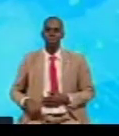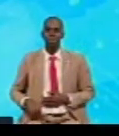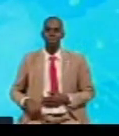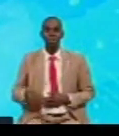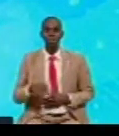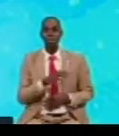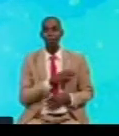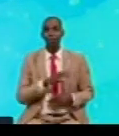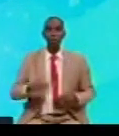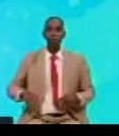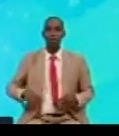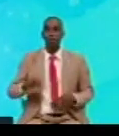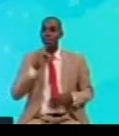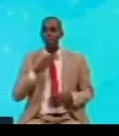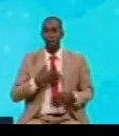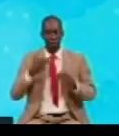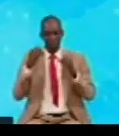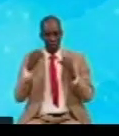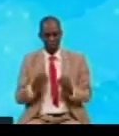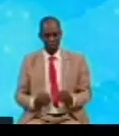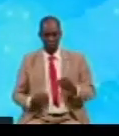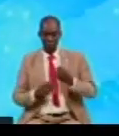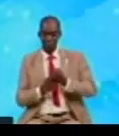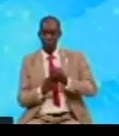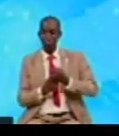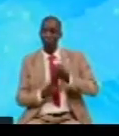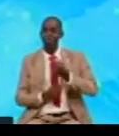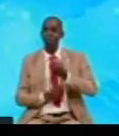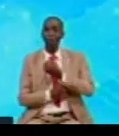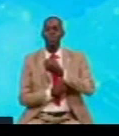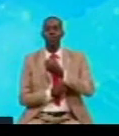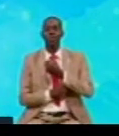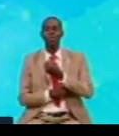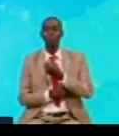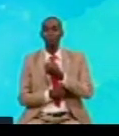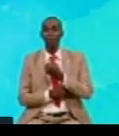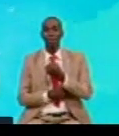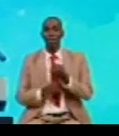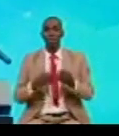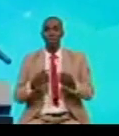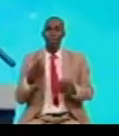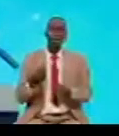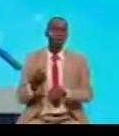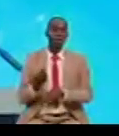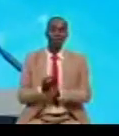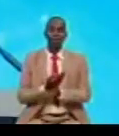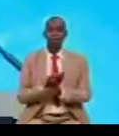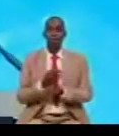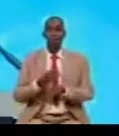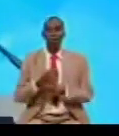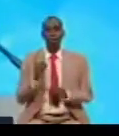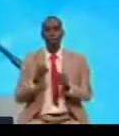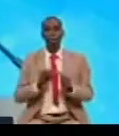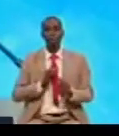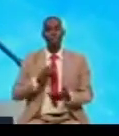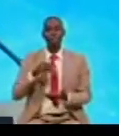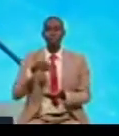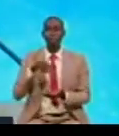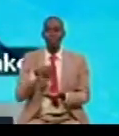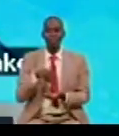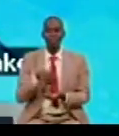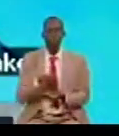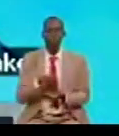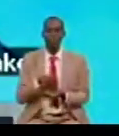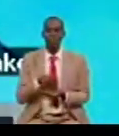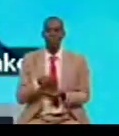Is my firm foundation. He's the rock on which I stand